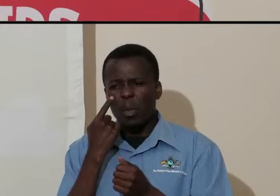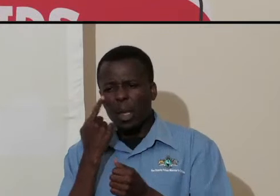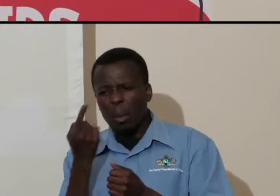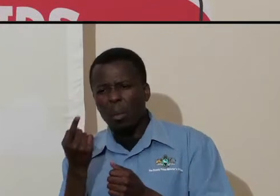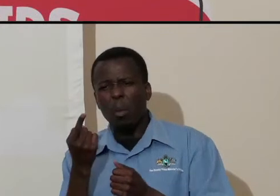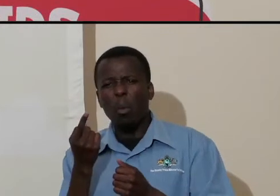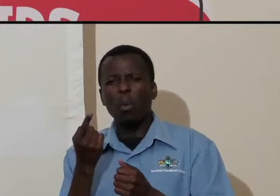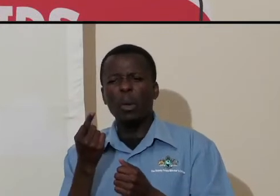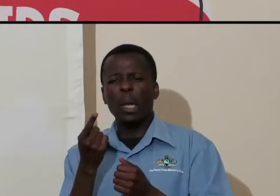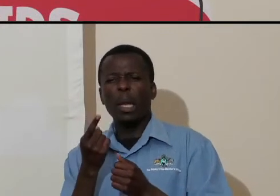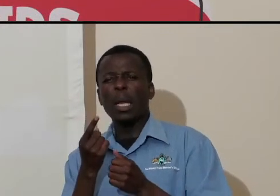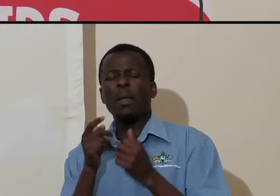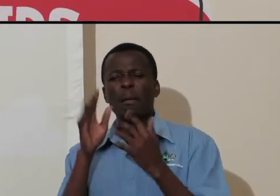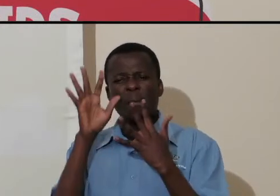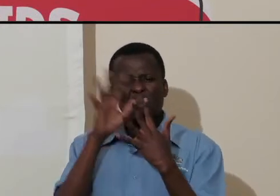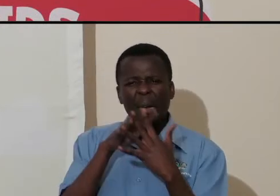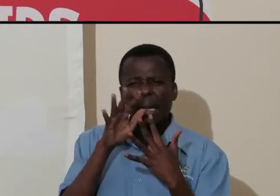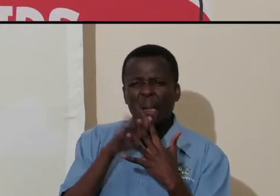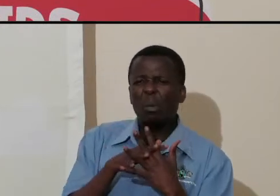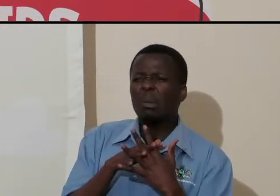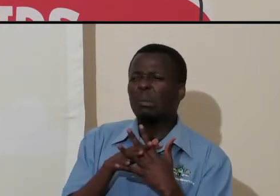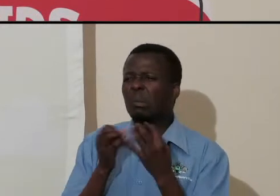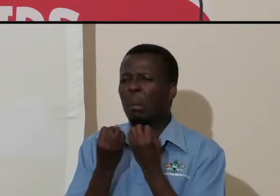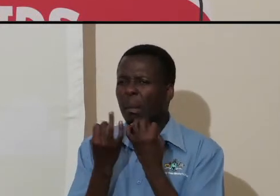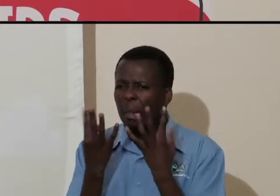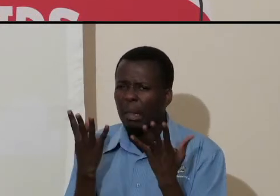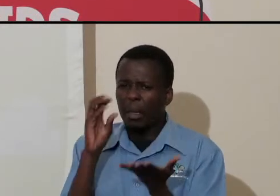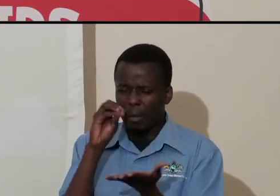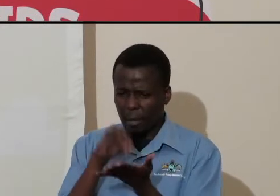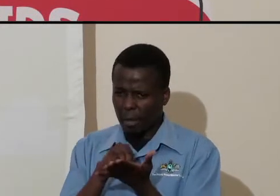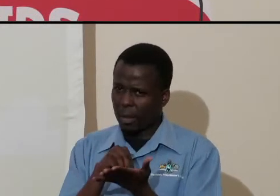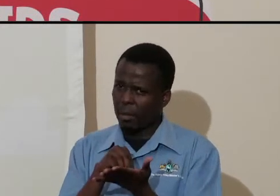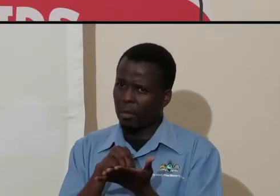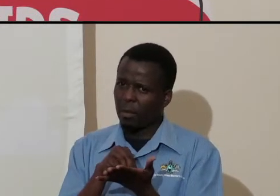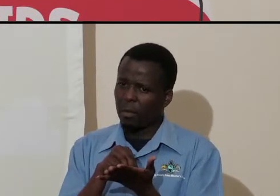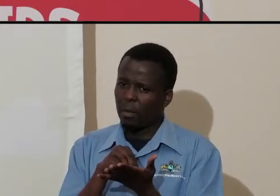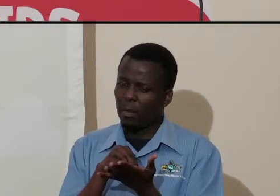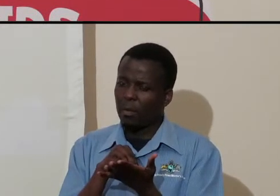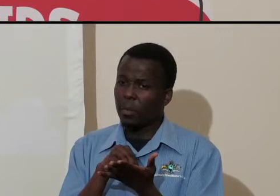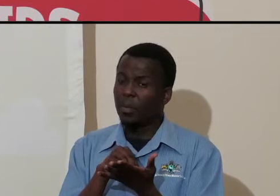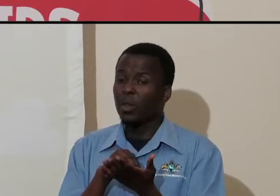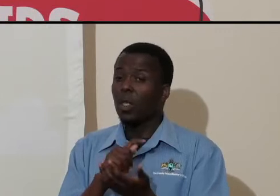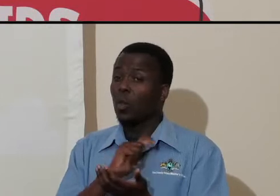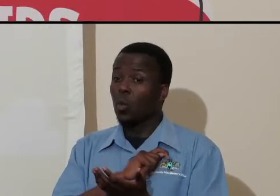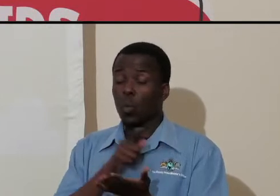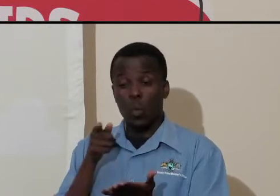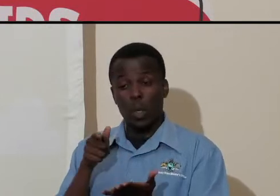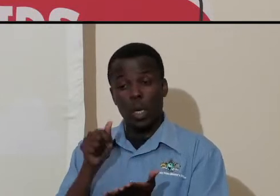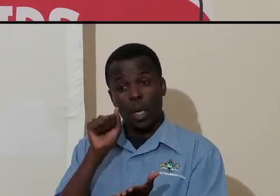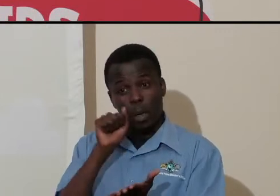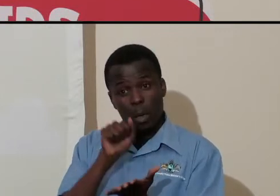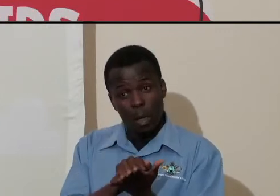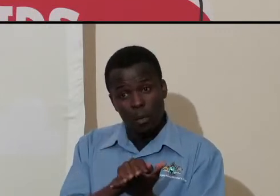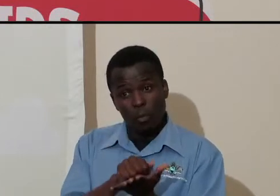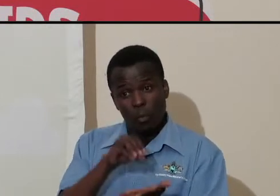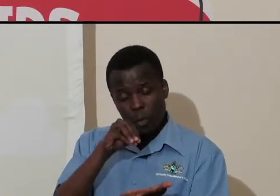HIV outcomes. My colleagues, the evidence and the analysis is